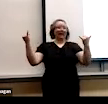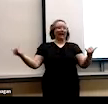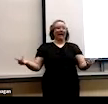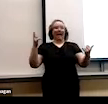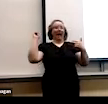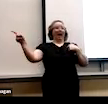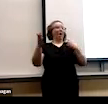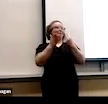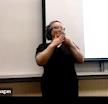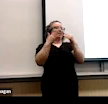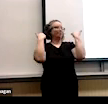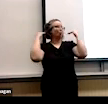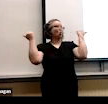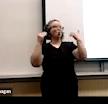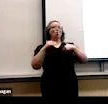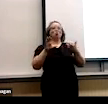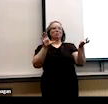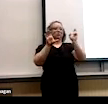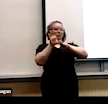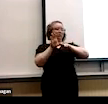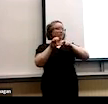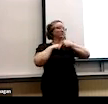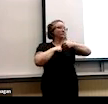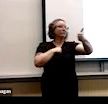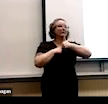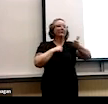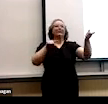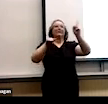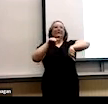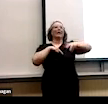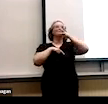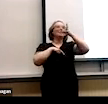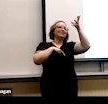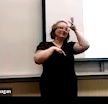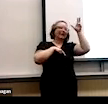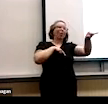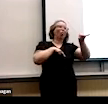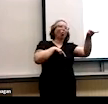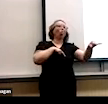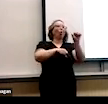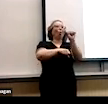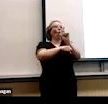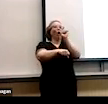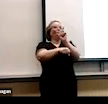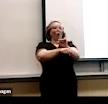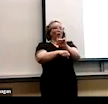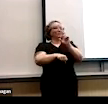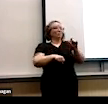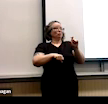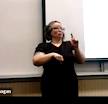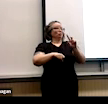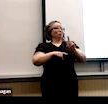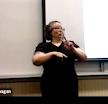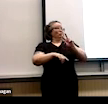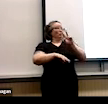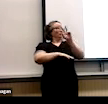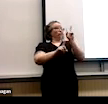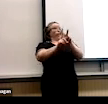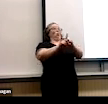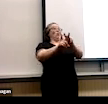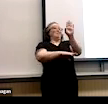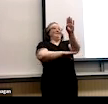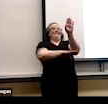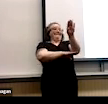from school and parents aren't home from work yet. So that's a real challenge for us. And then the other thing, of course, is that